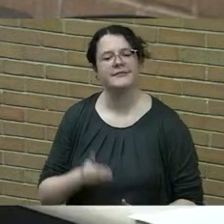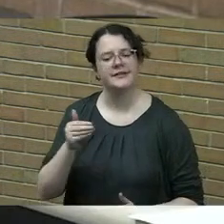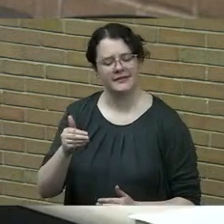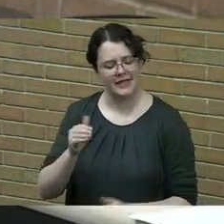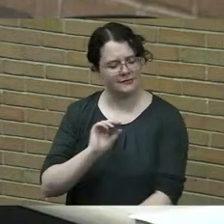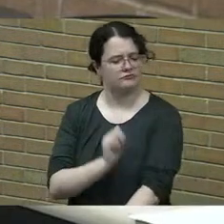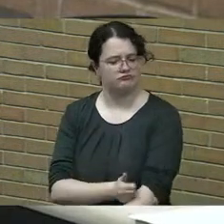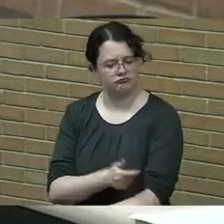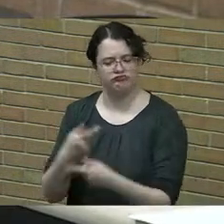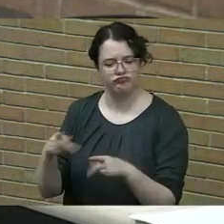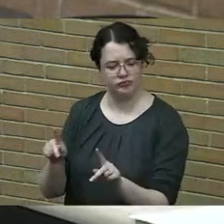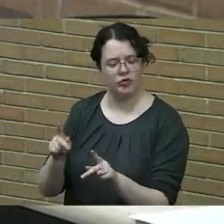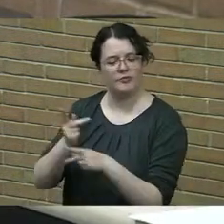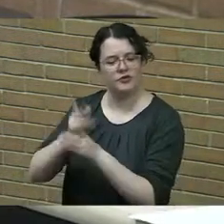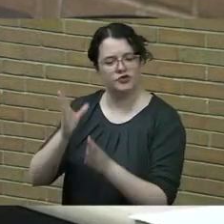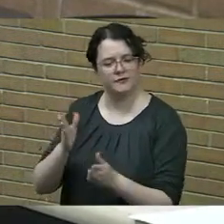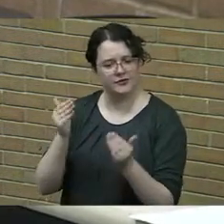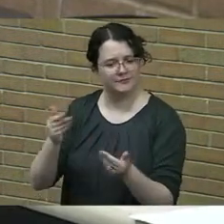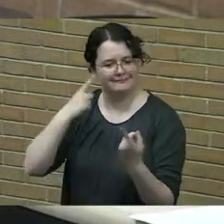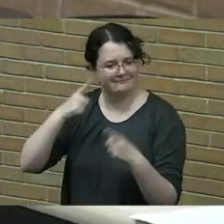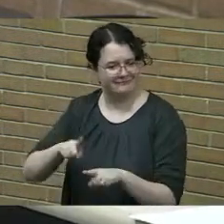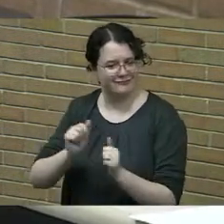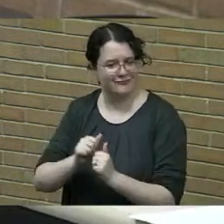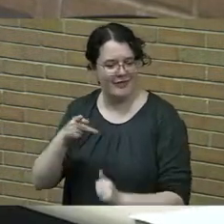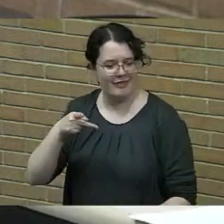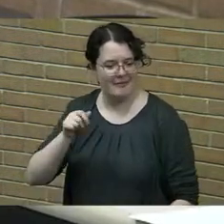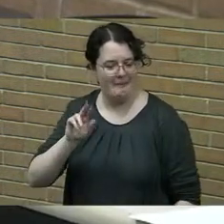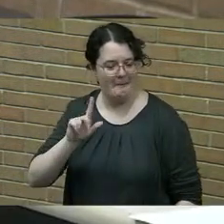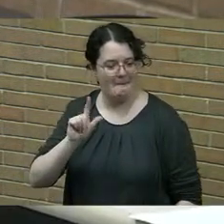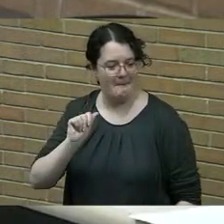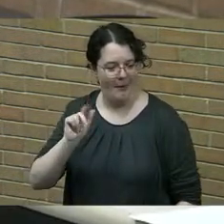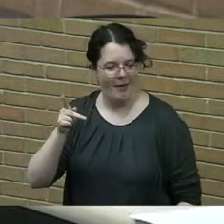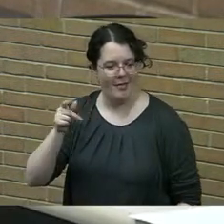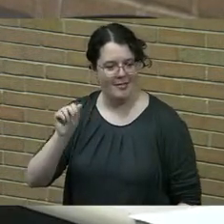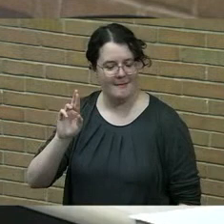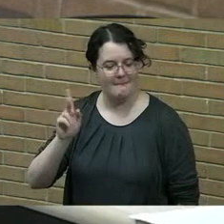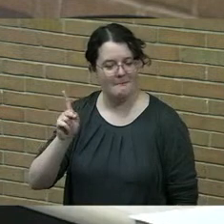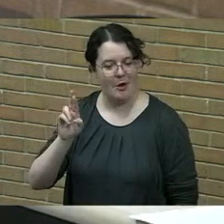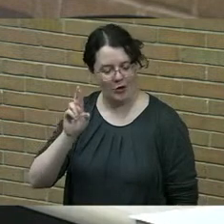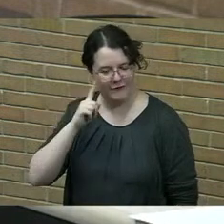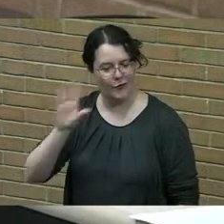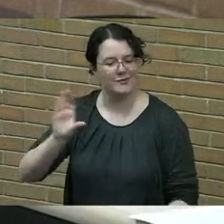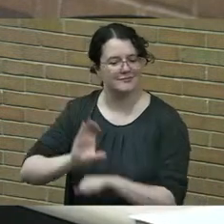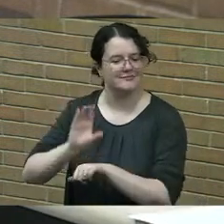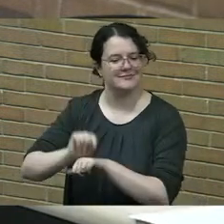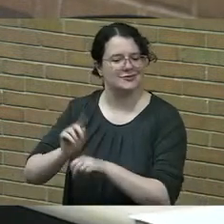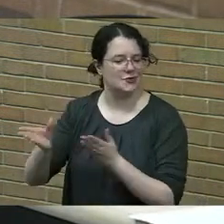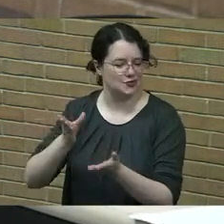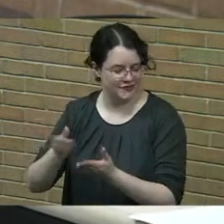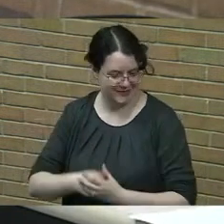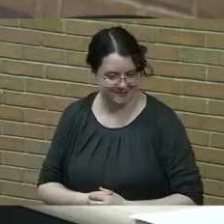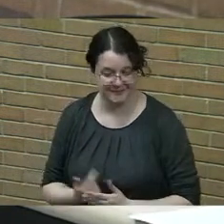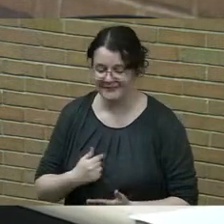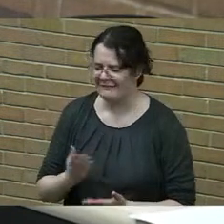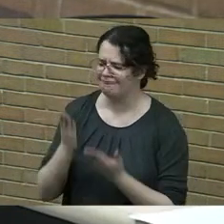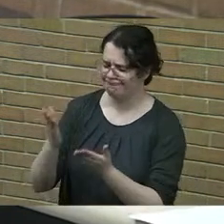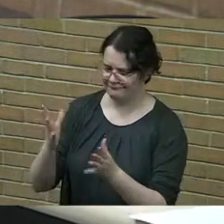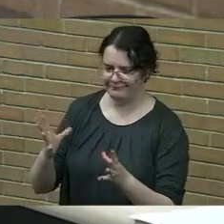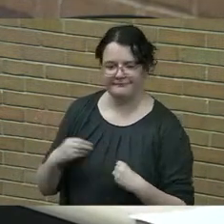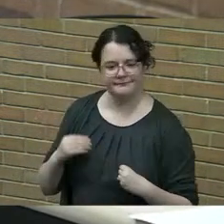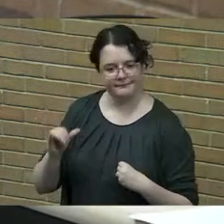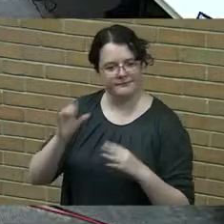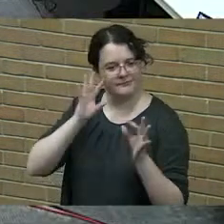enter into an agreement with Paula Parker for consulting services. I move that we adopt the resolution as prepared by the town